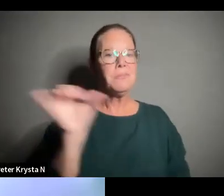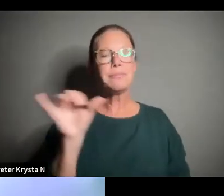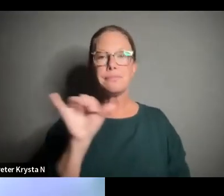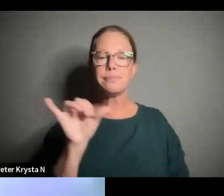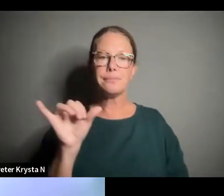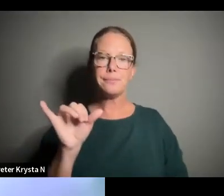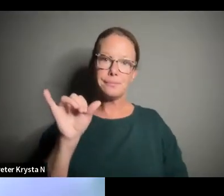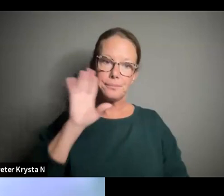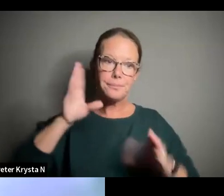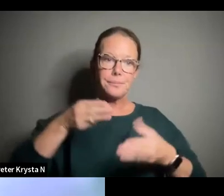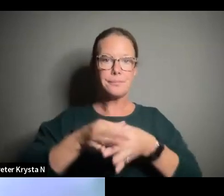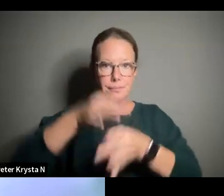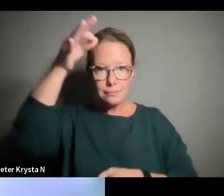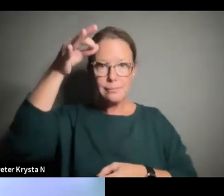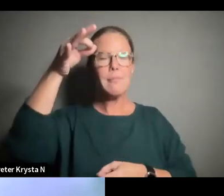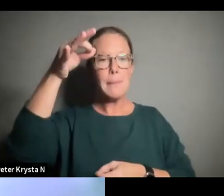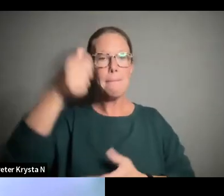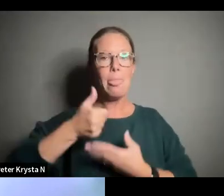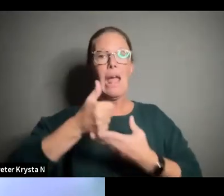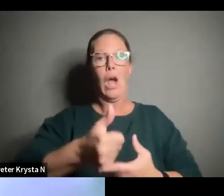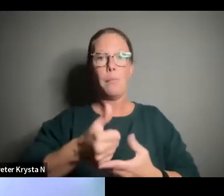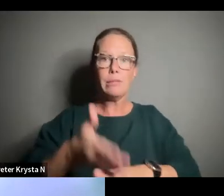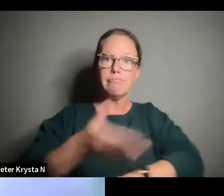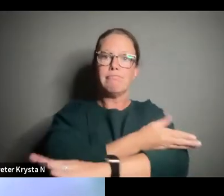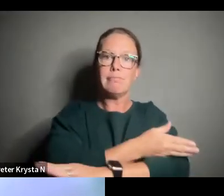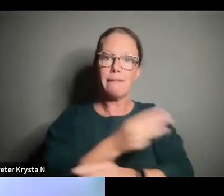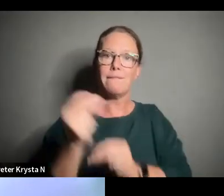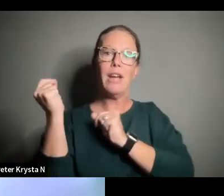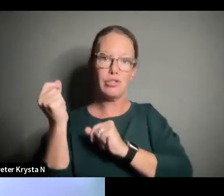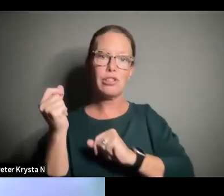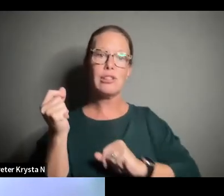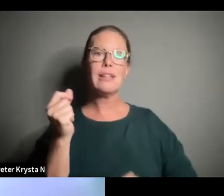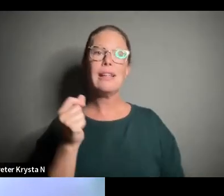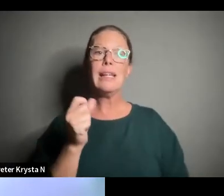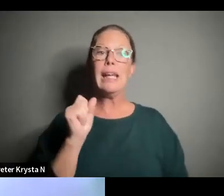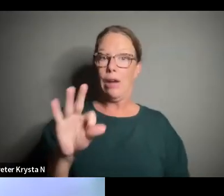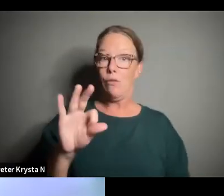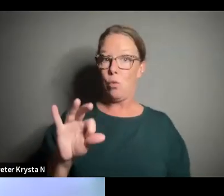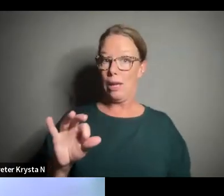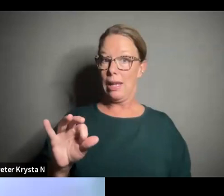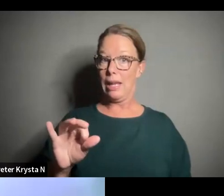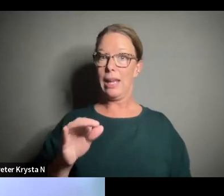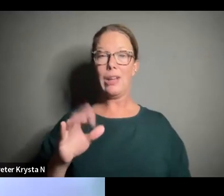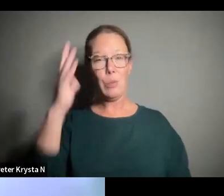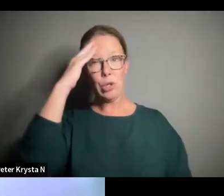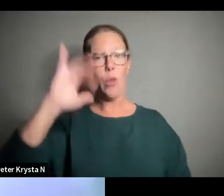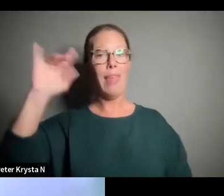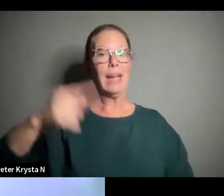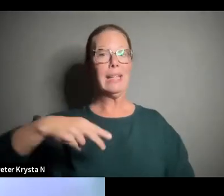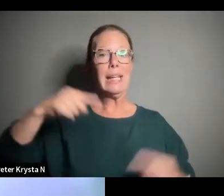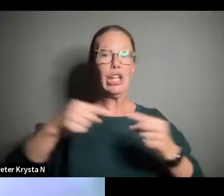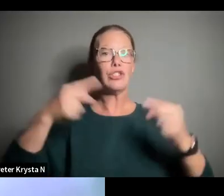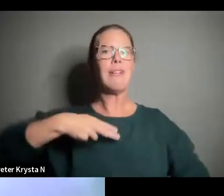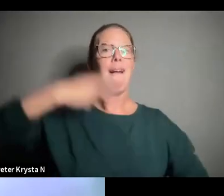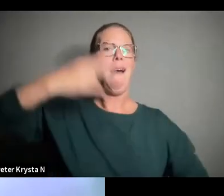the spine to help you get better faster. If we realize that you have a very high spinal cord injury and you're not moving your